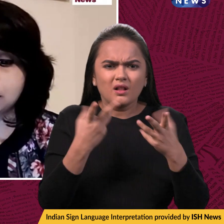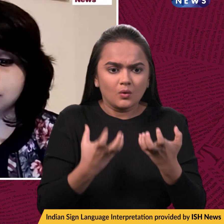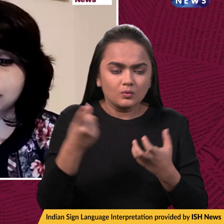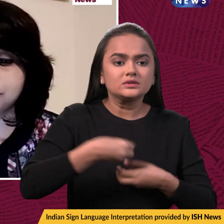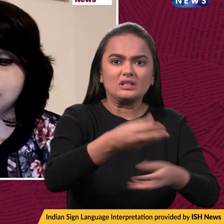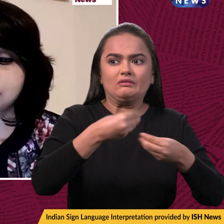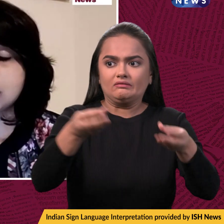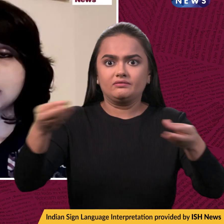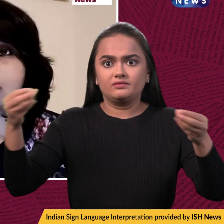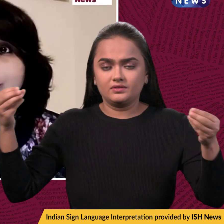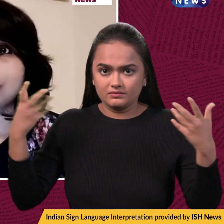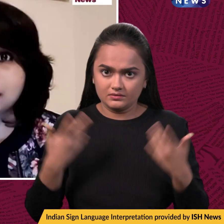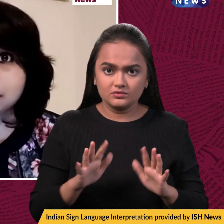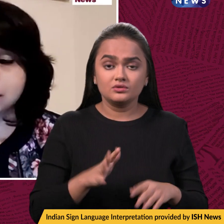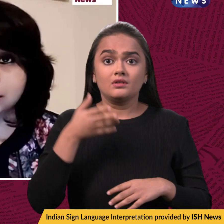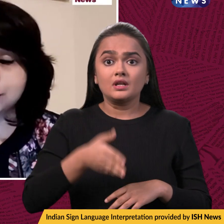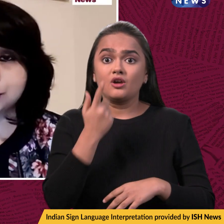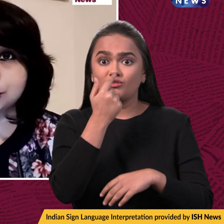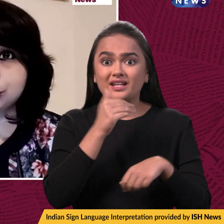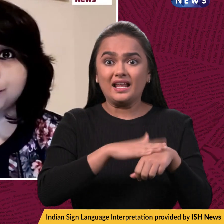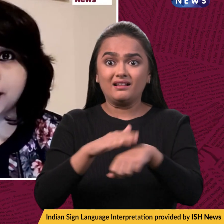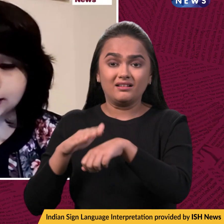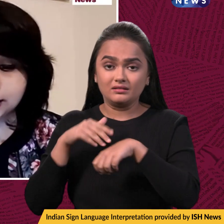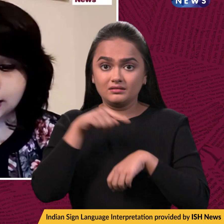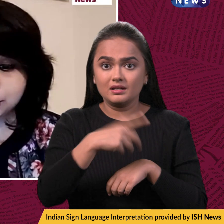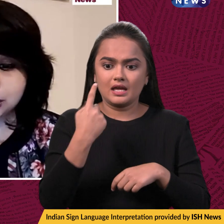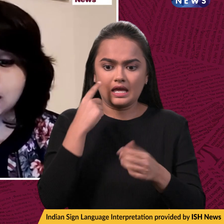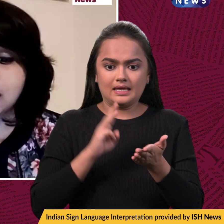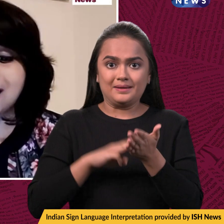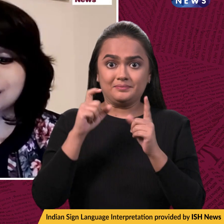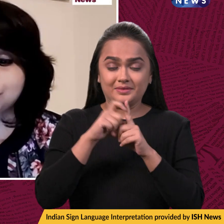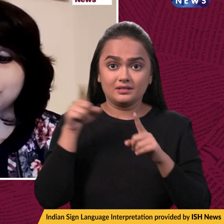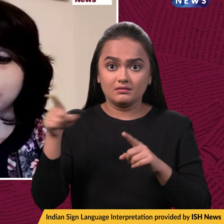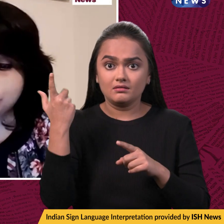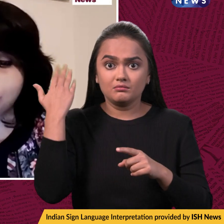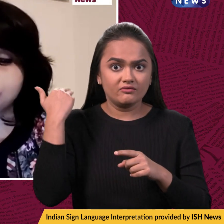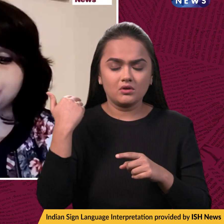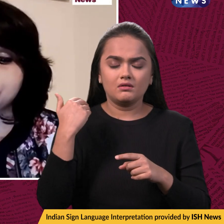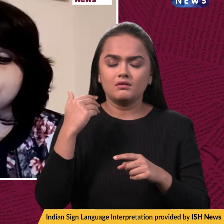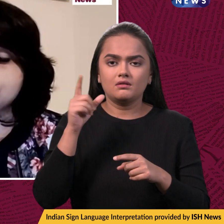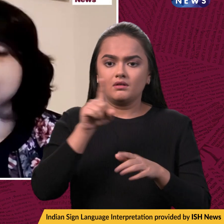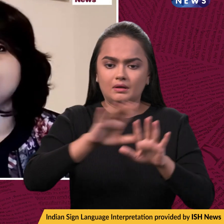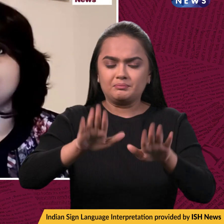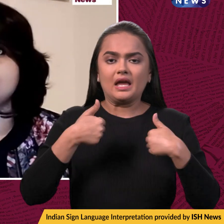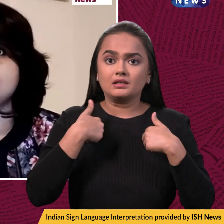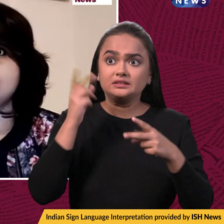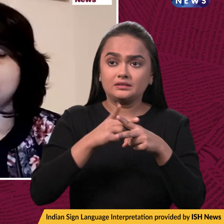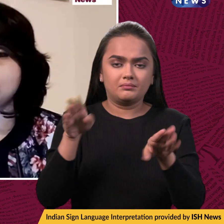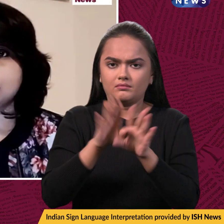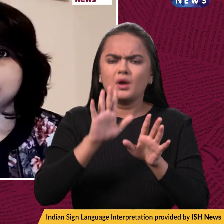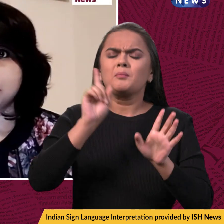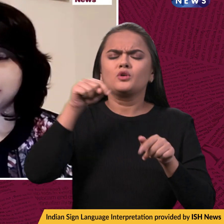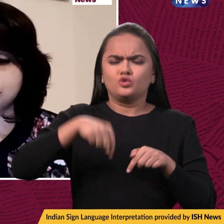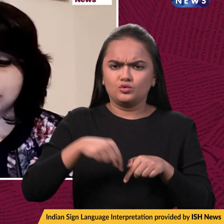people in relief camps. Now, the red alert that was issued by the IMD has been withdrawn. Schools and colleges